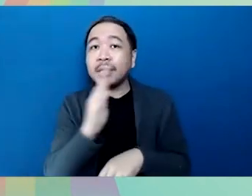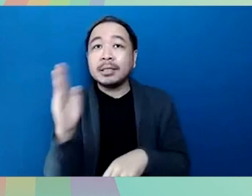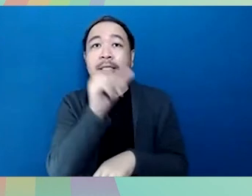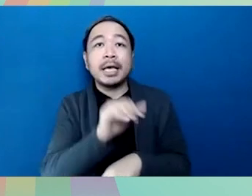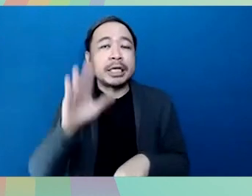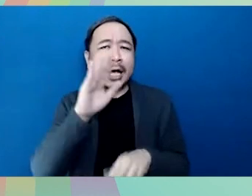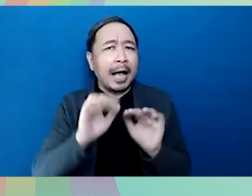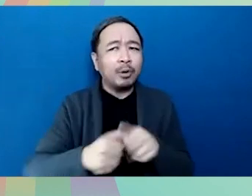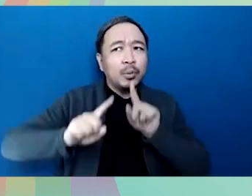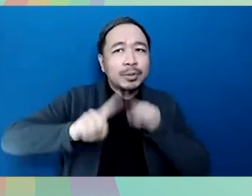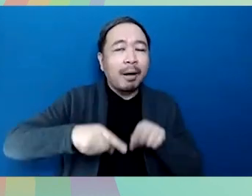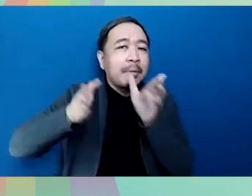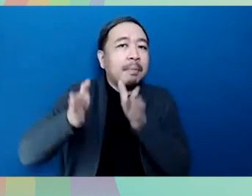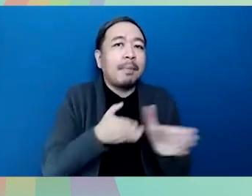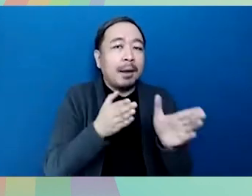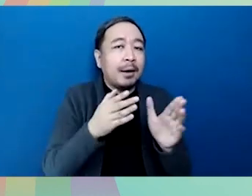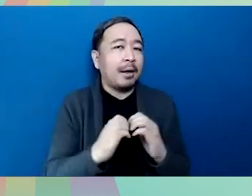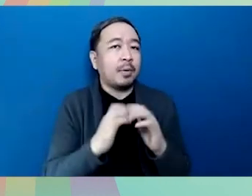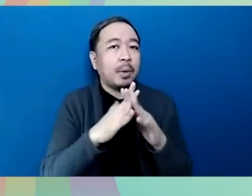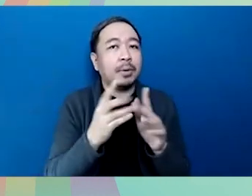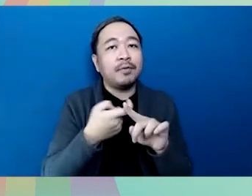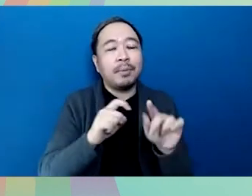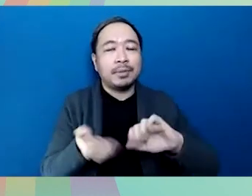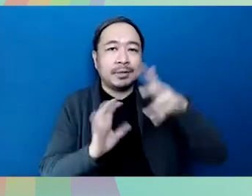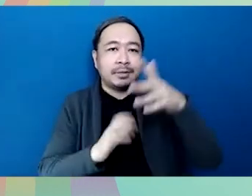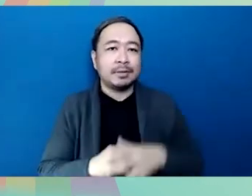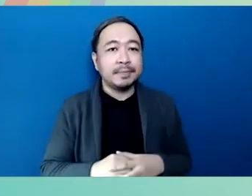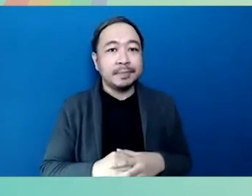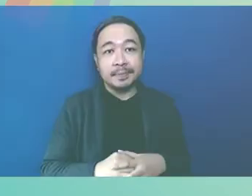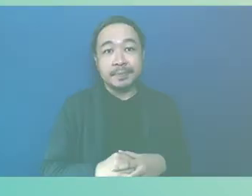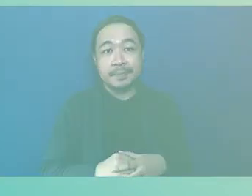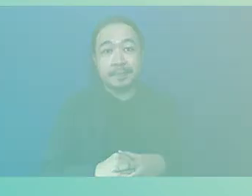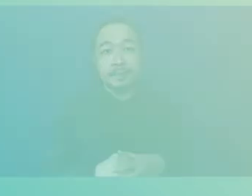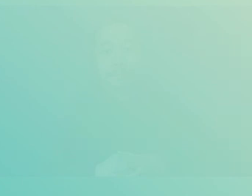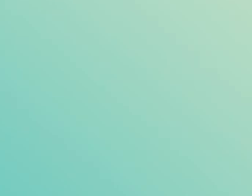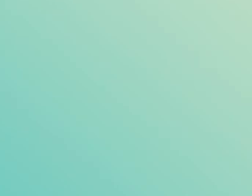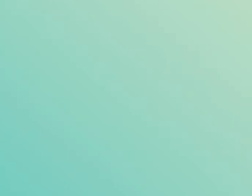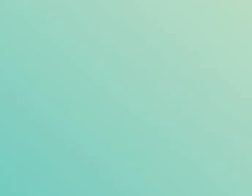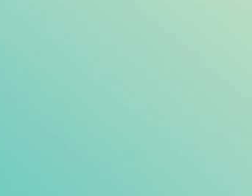to better prepare for, respond to, and recover from disasters.